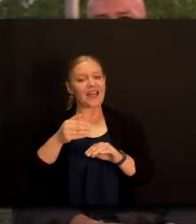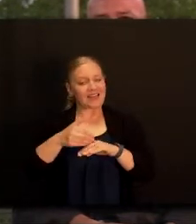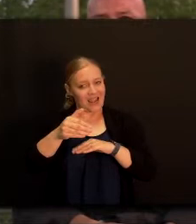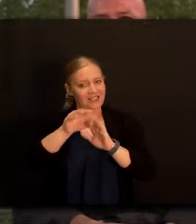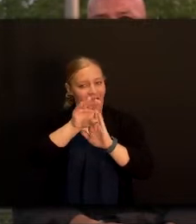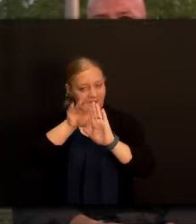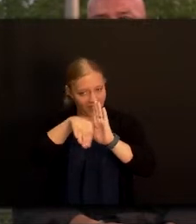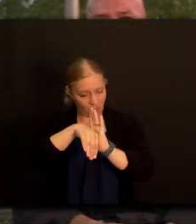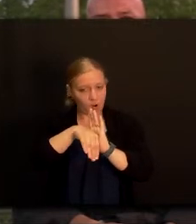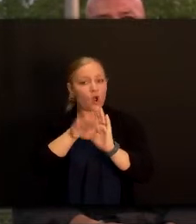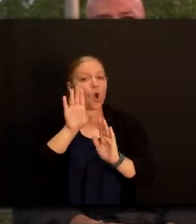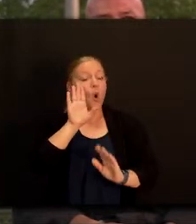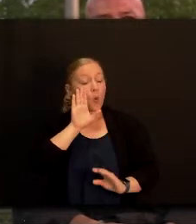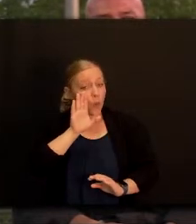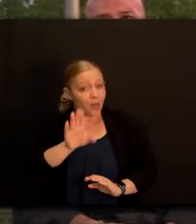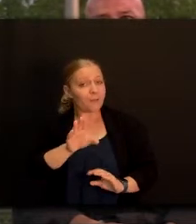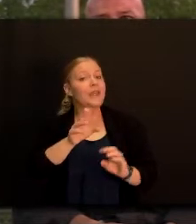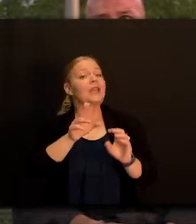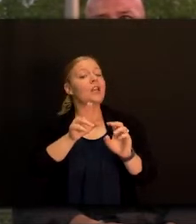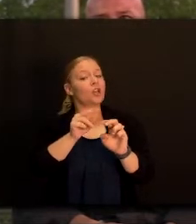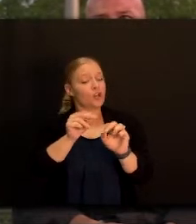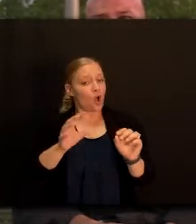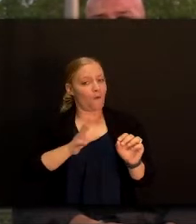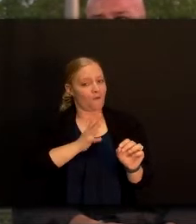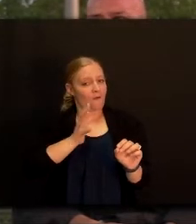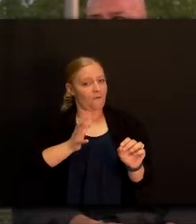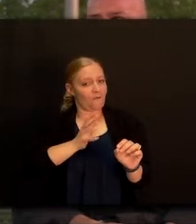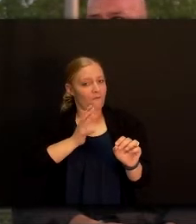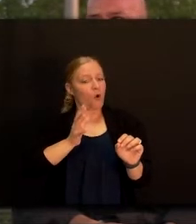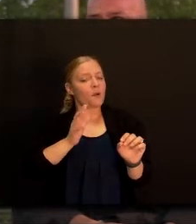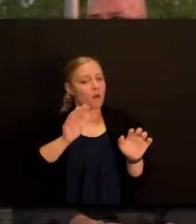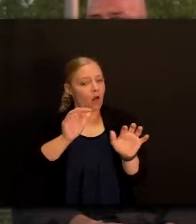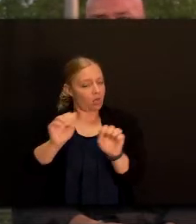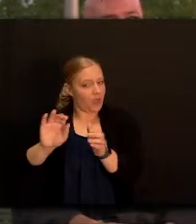minutes. There will be no formal recessional.